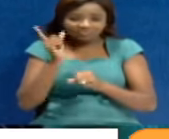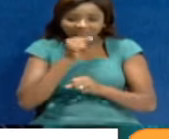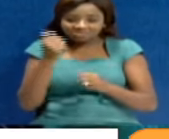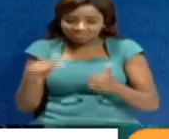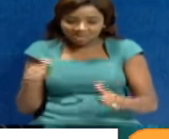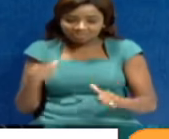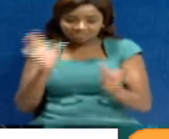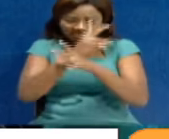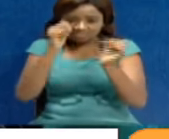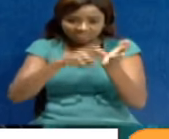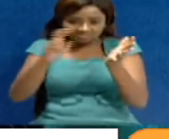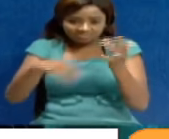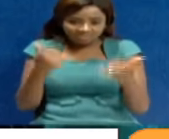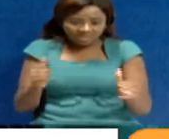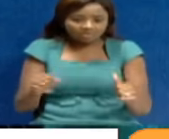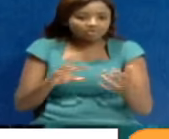CAS,